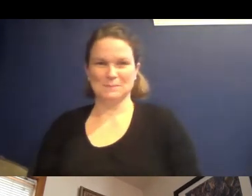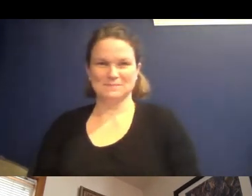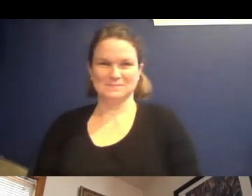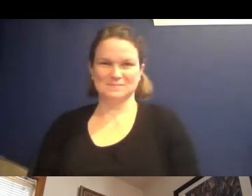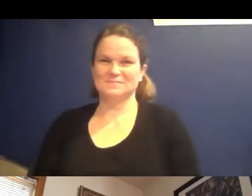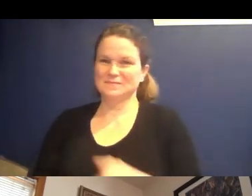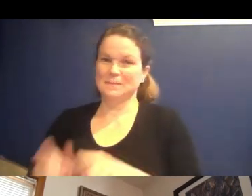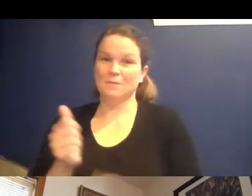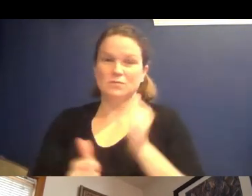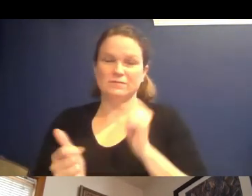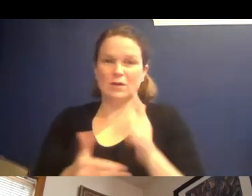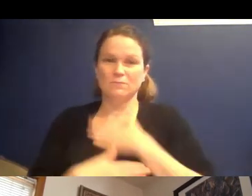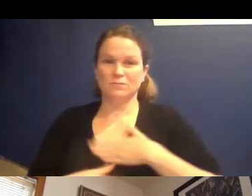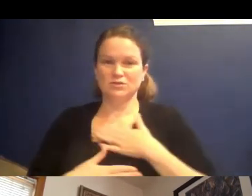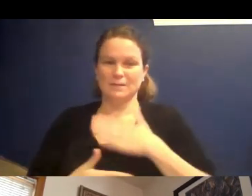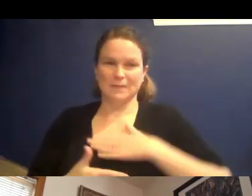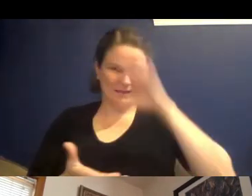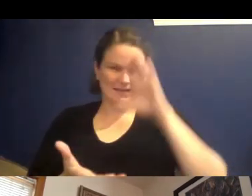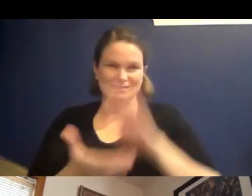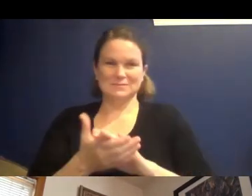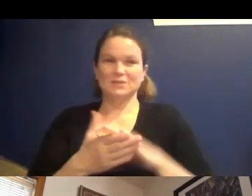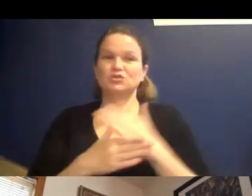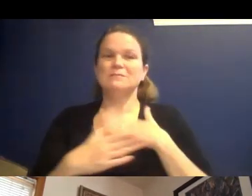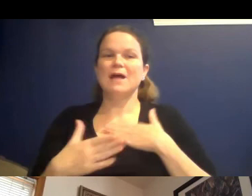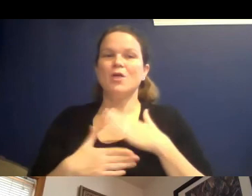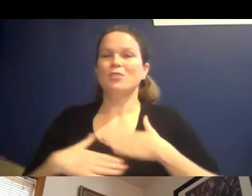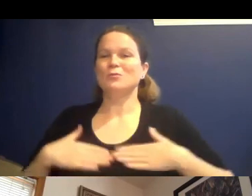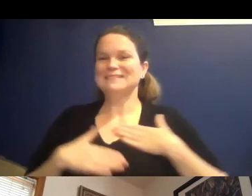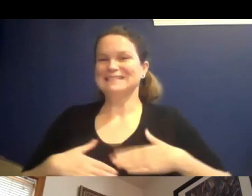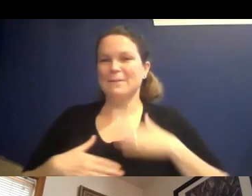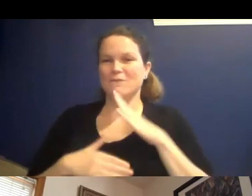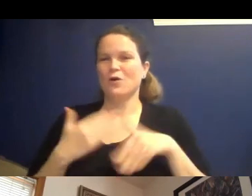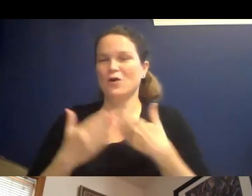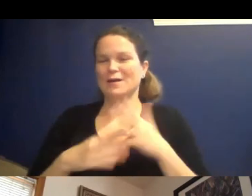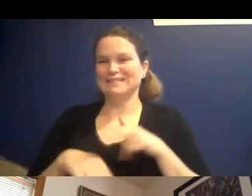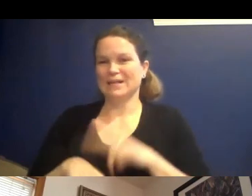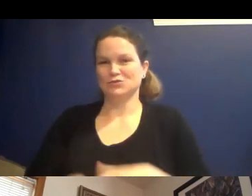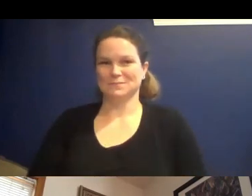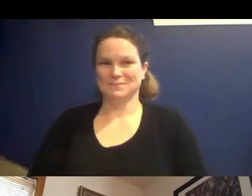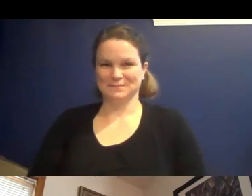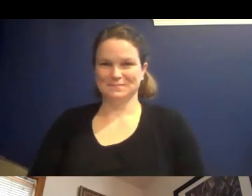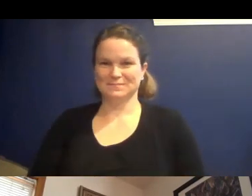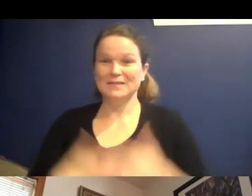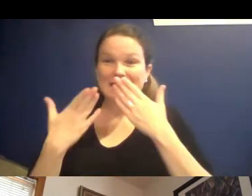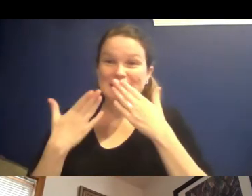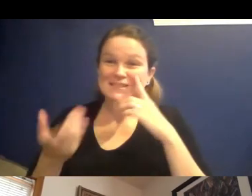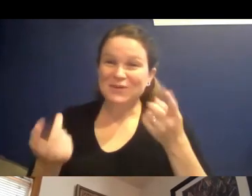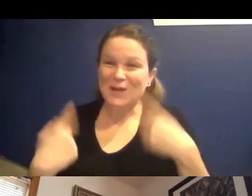Most of all, I appreciate my husband, Ray Temple, who shares my enthusiasm for all things nature. Thanks for